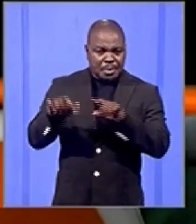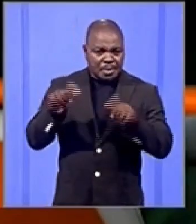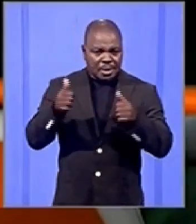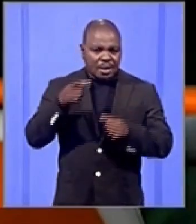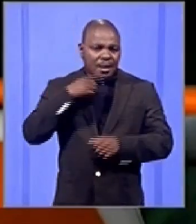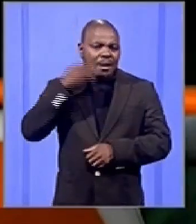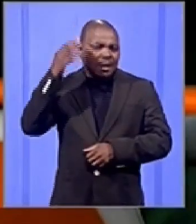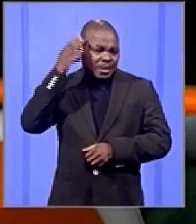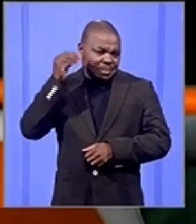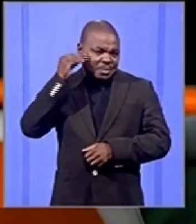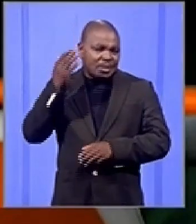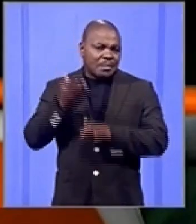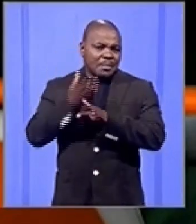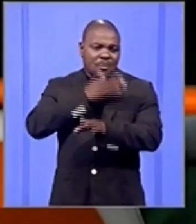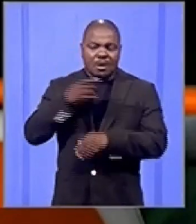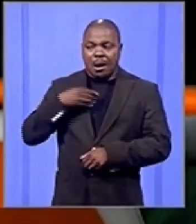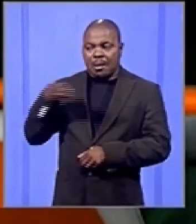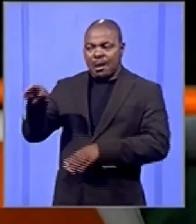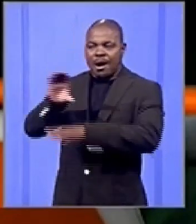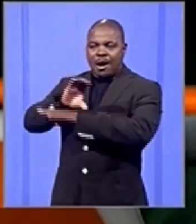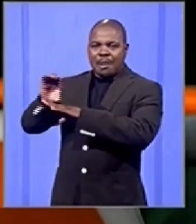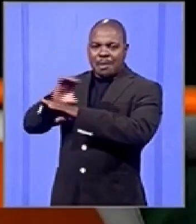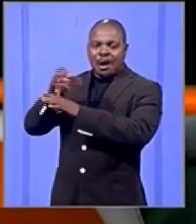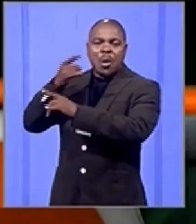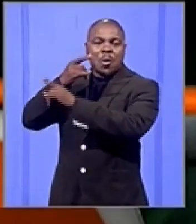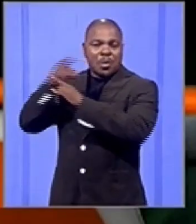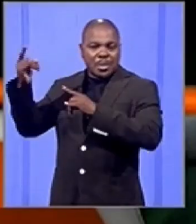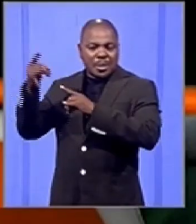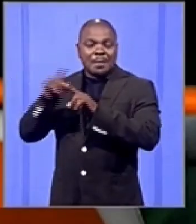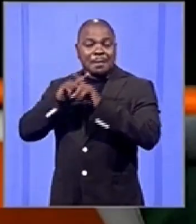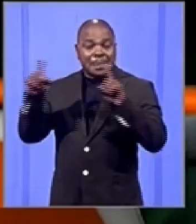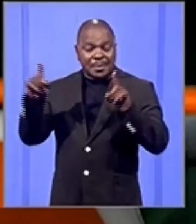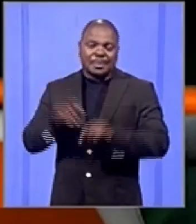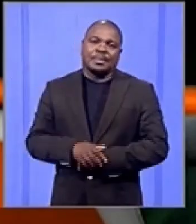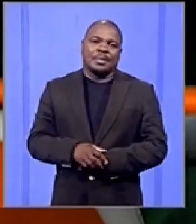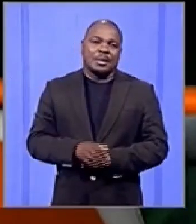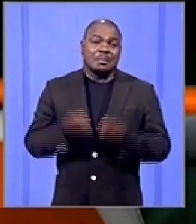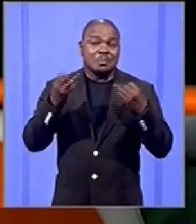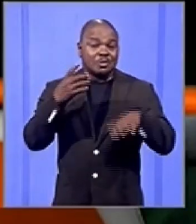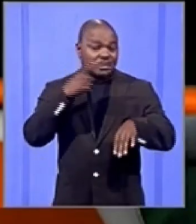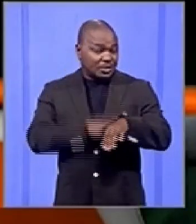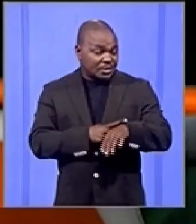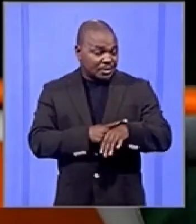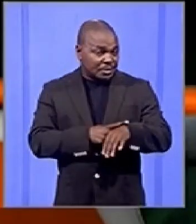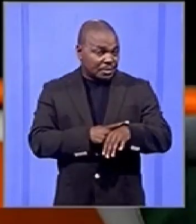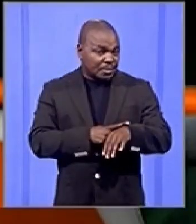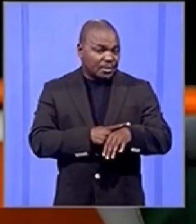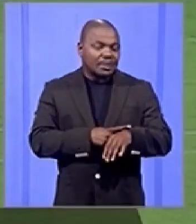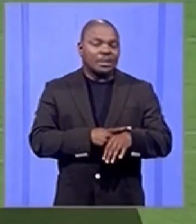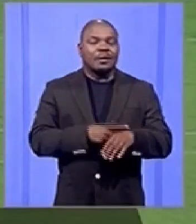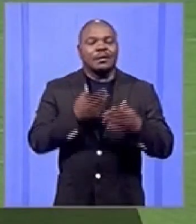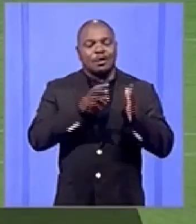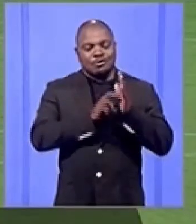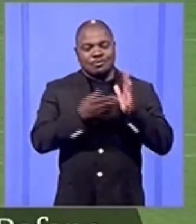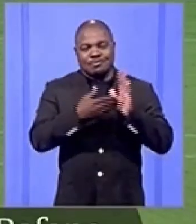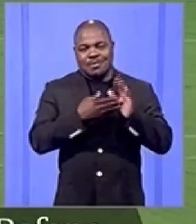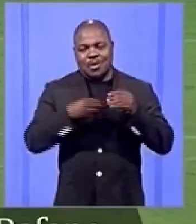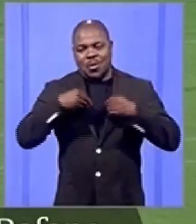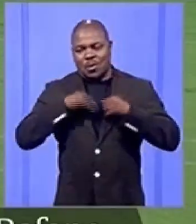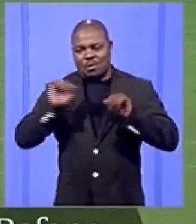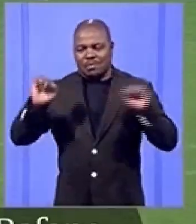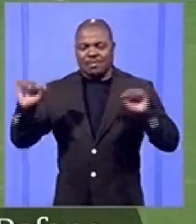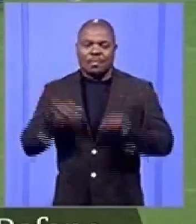experience also when I won with Cameroon, but most of the time it's all only rumors. Mosebetsi